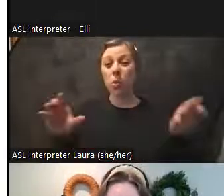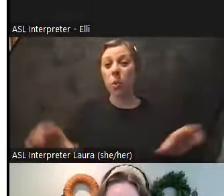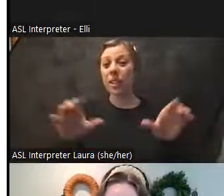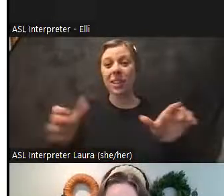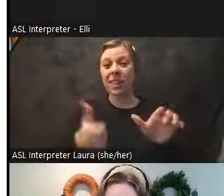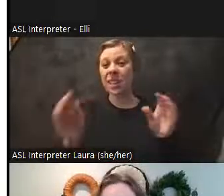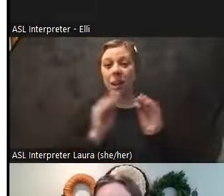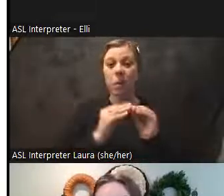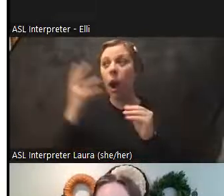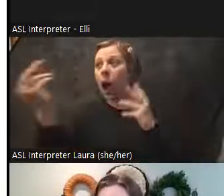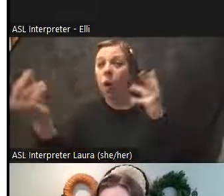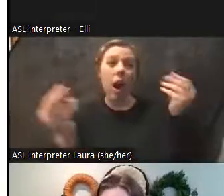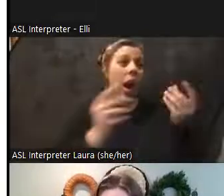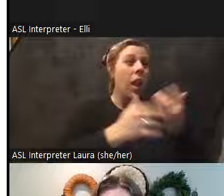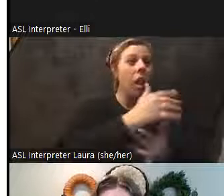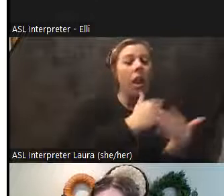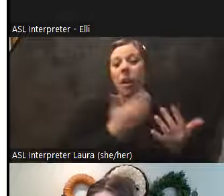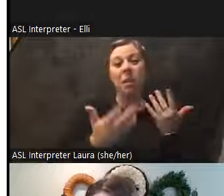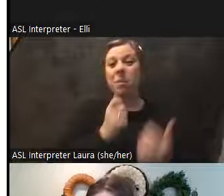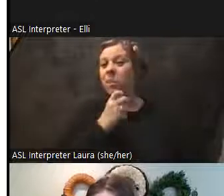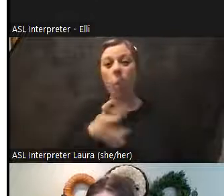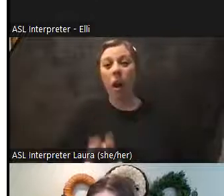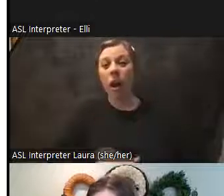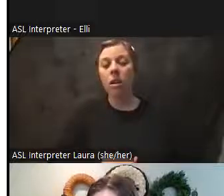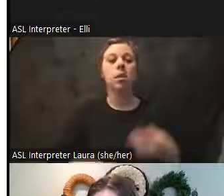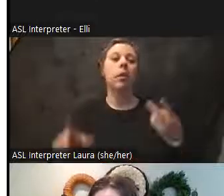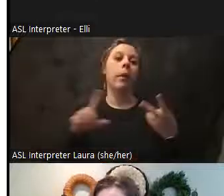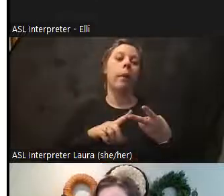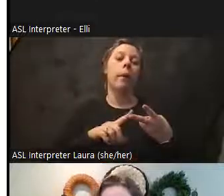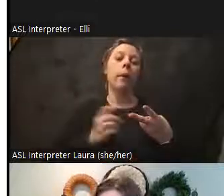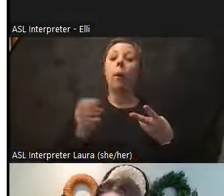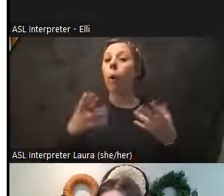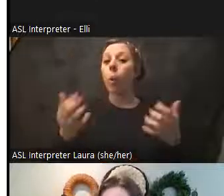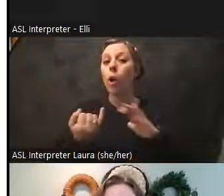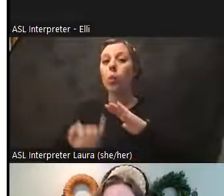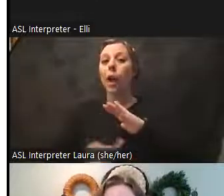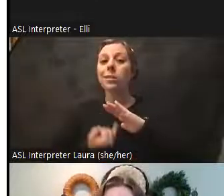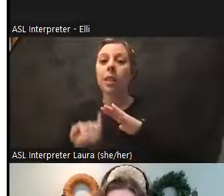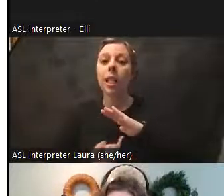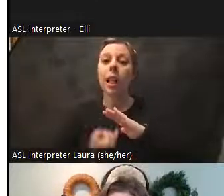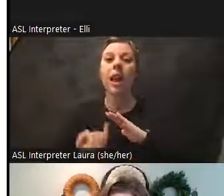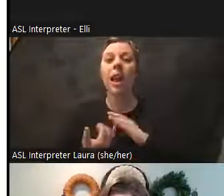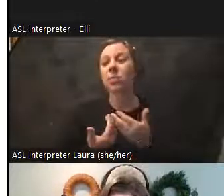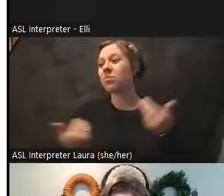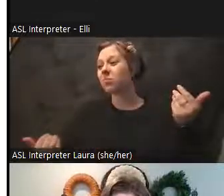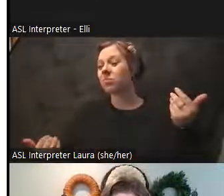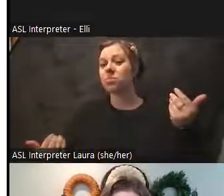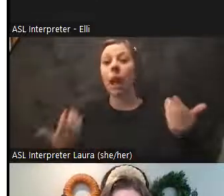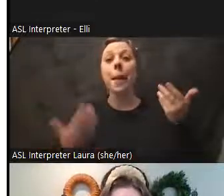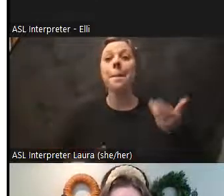Additionally, the feeling of isolation. So that might express itself in even negative or flat